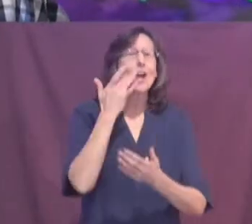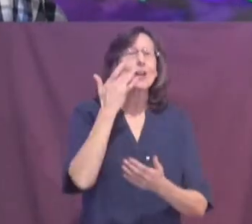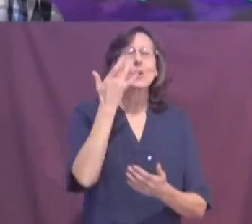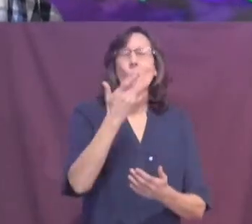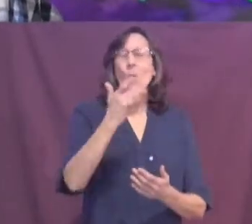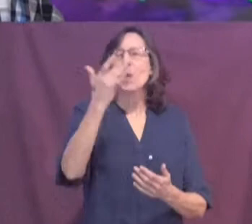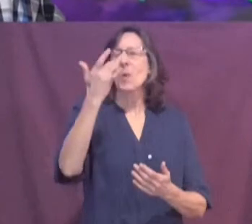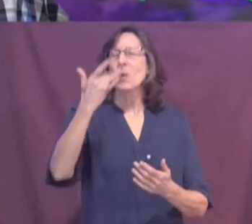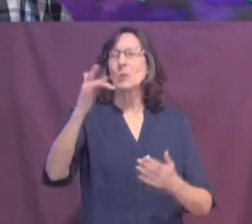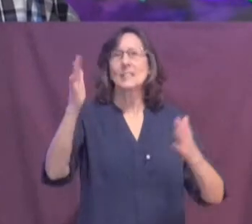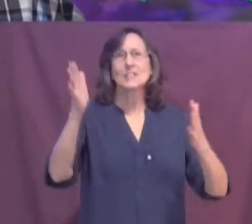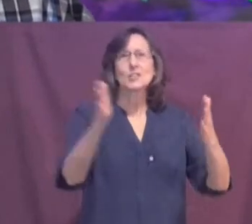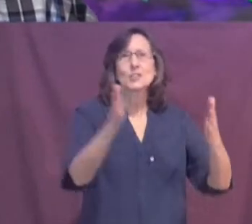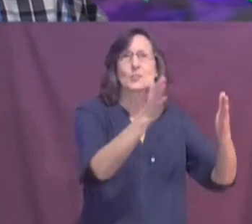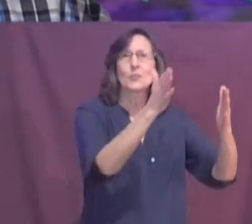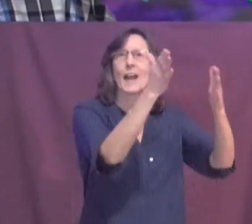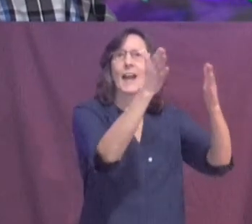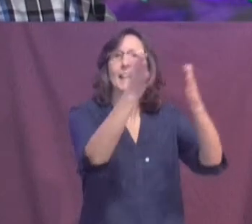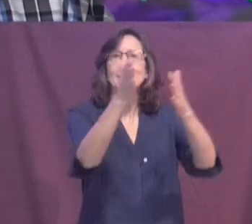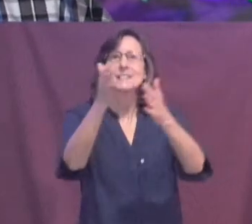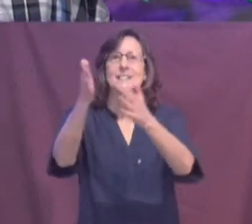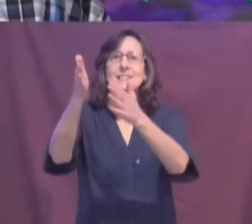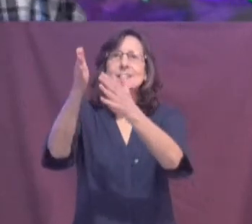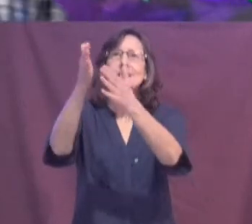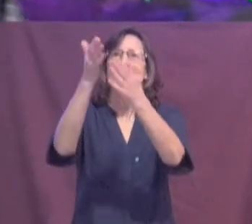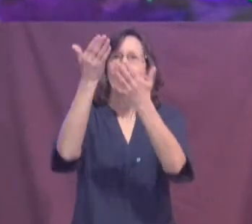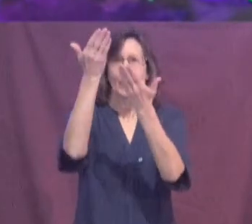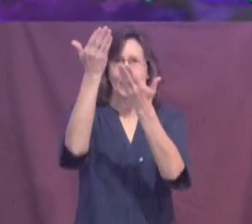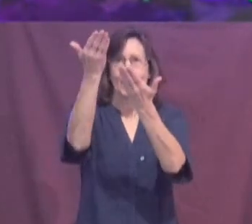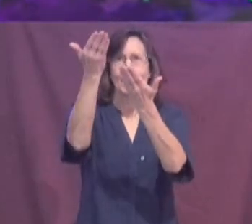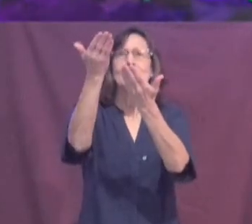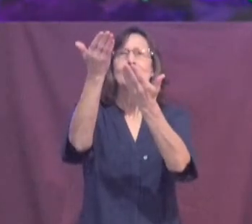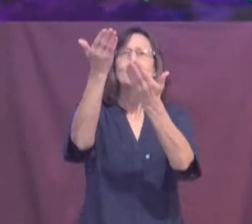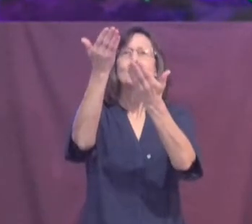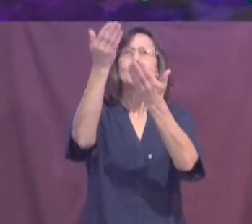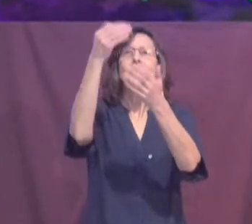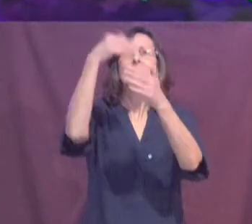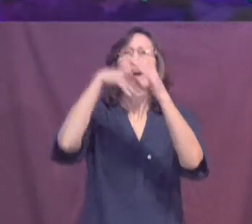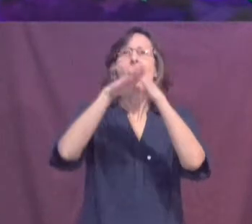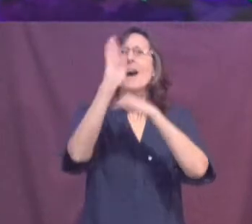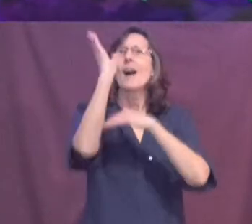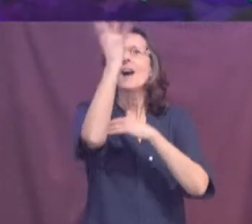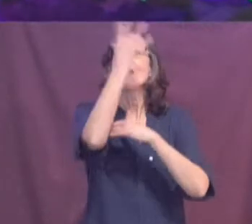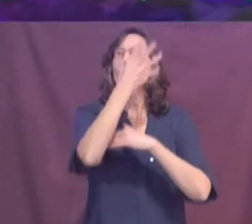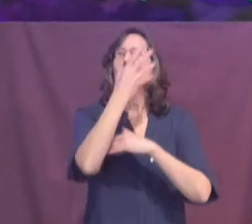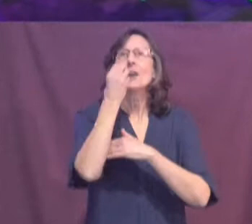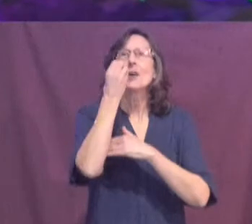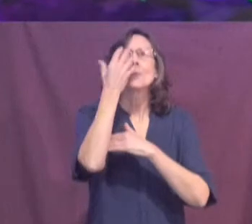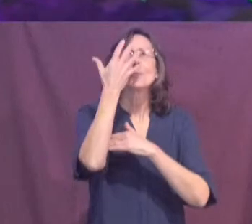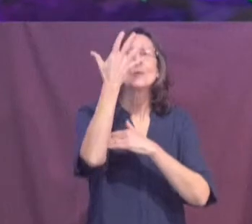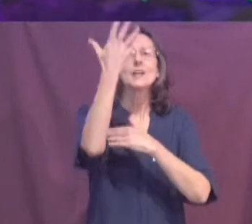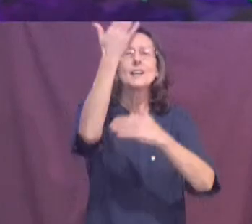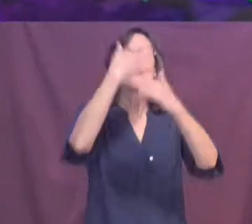that golden strand just beyond the